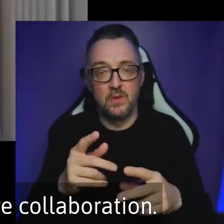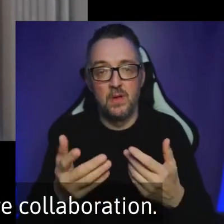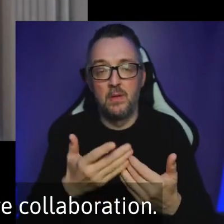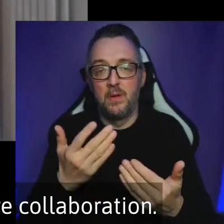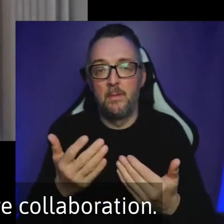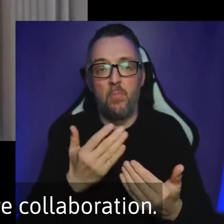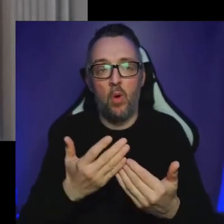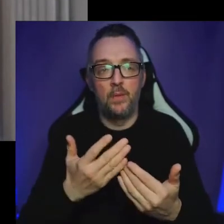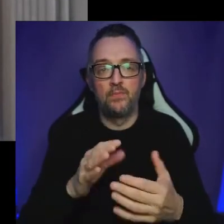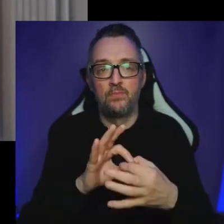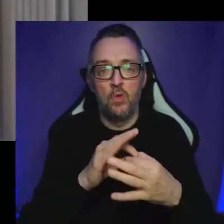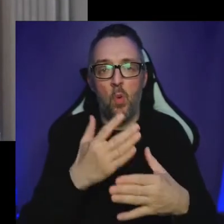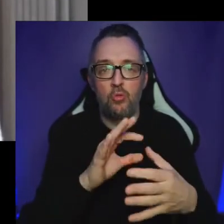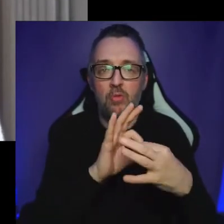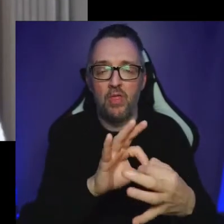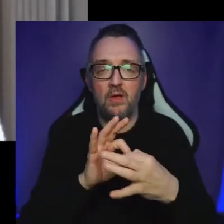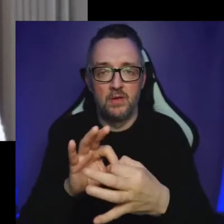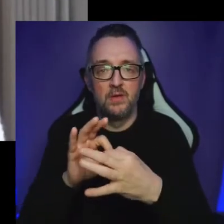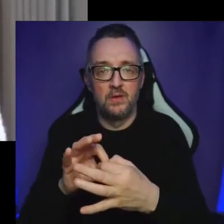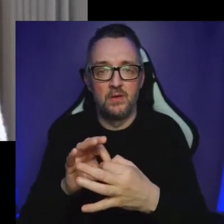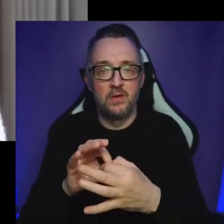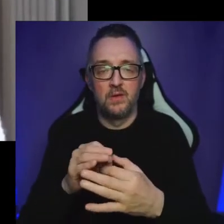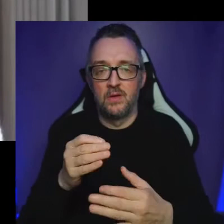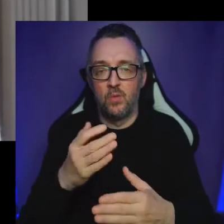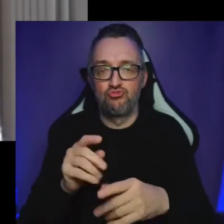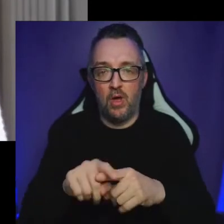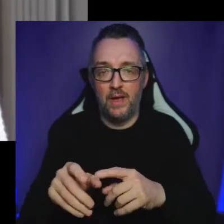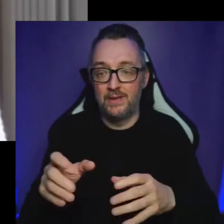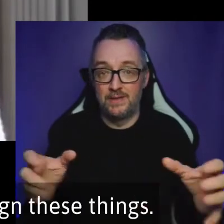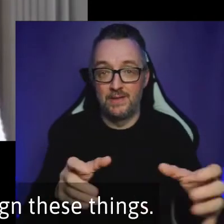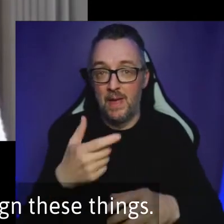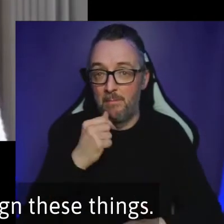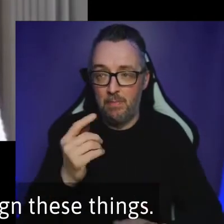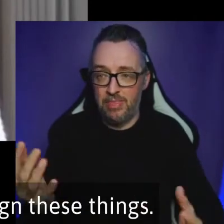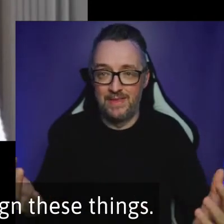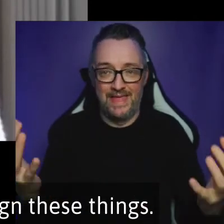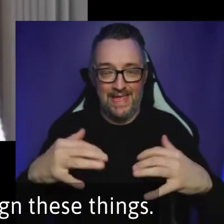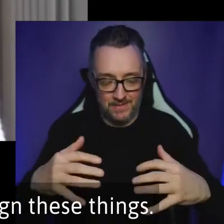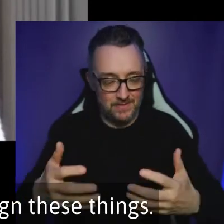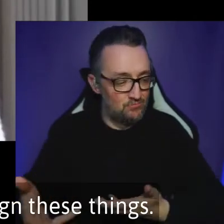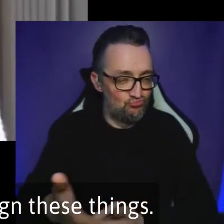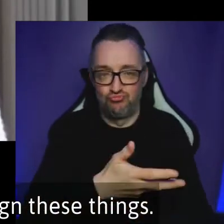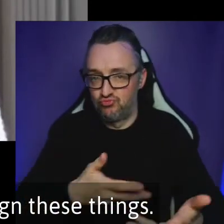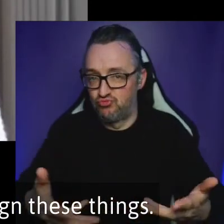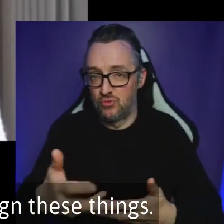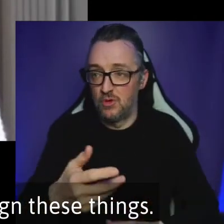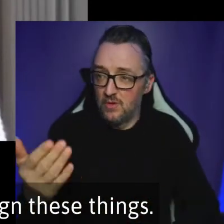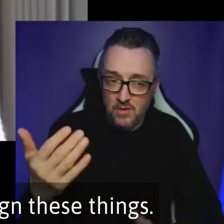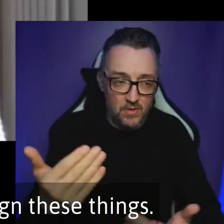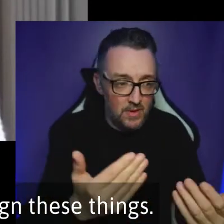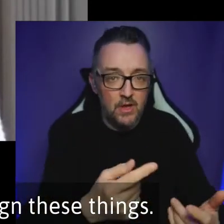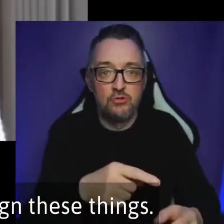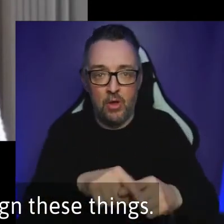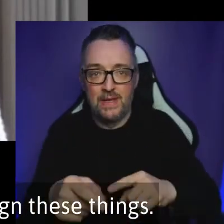collaboration. So much more about getting citizens in the room and getting people in there with us trying to